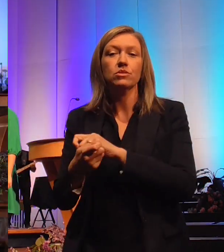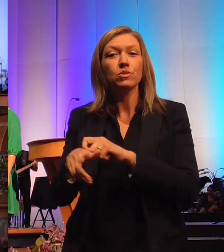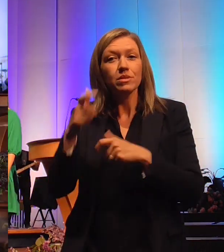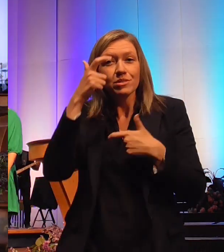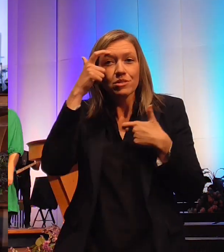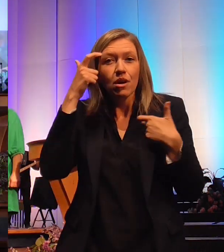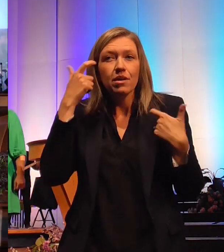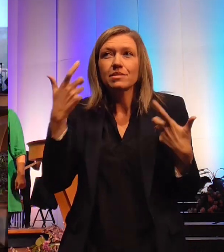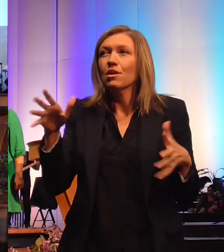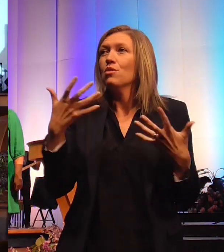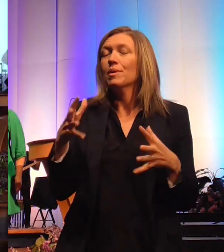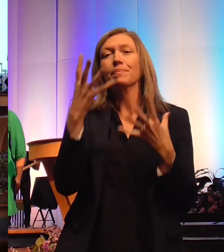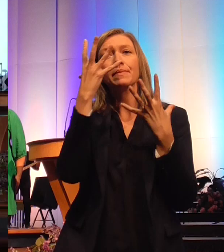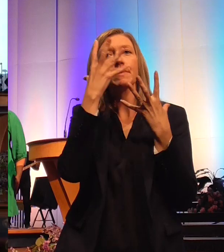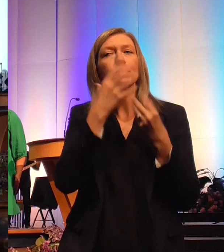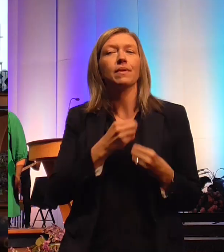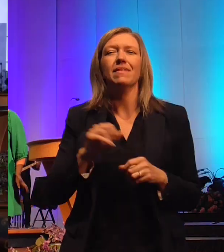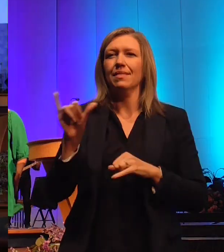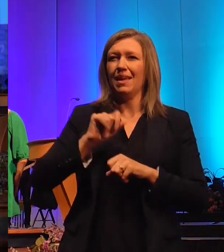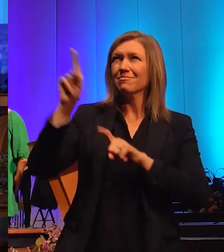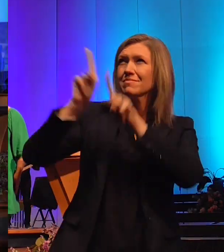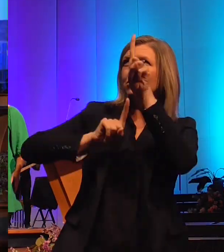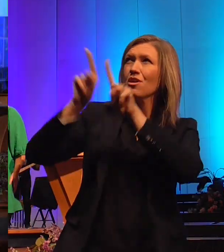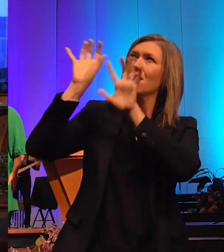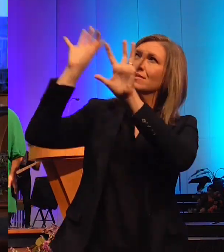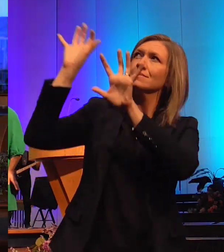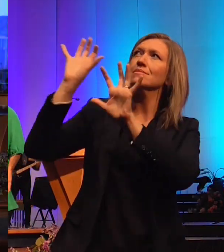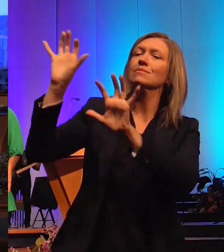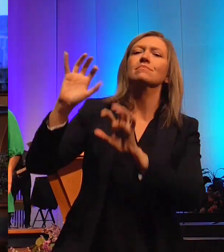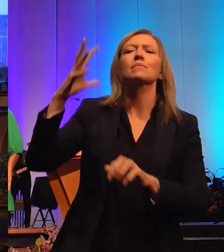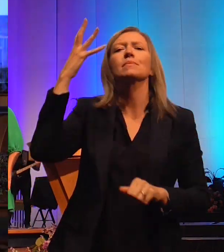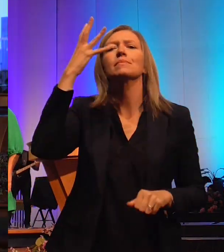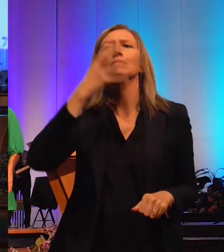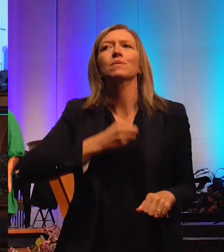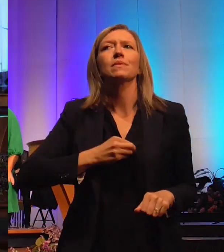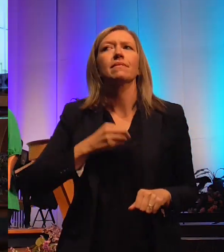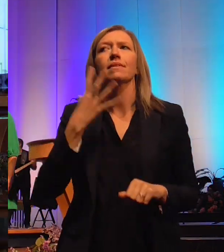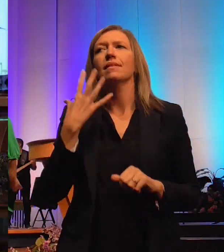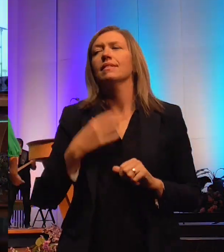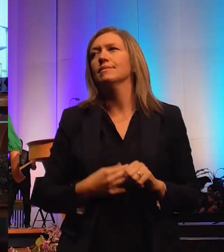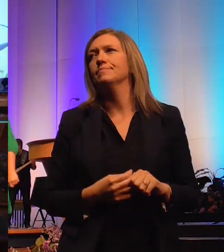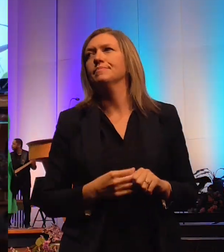scars to your beautiful. We're stars and we're beautiful.